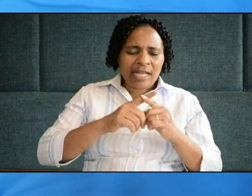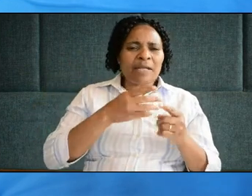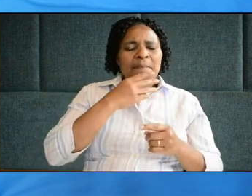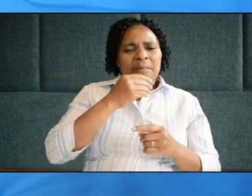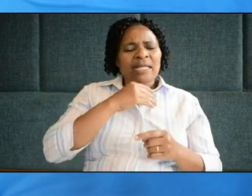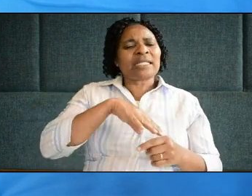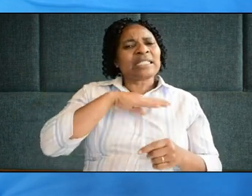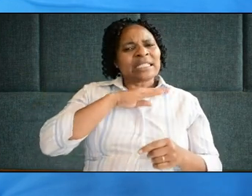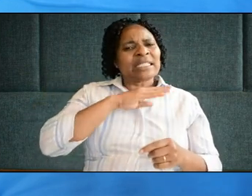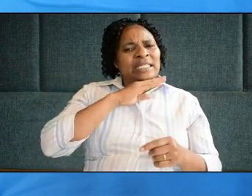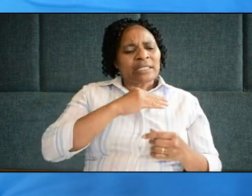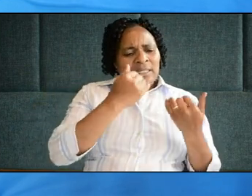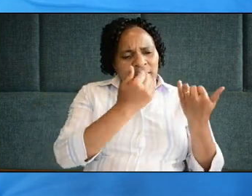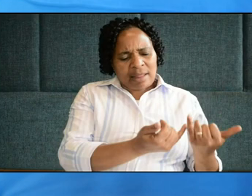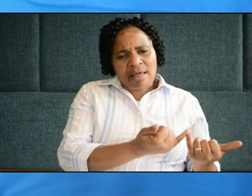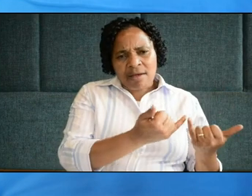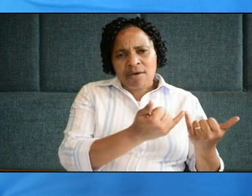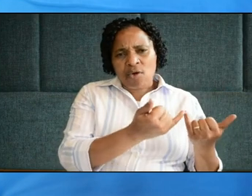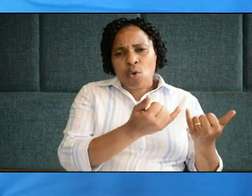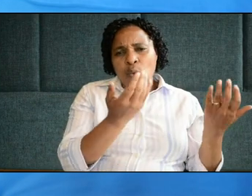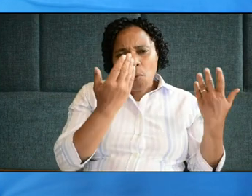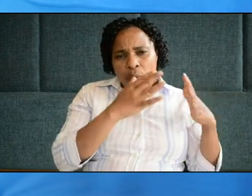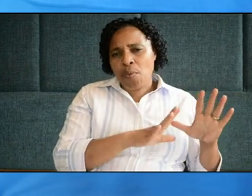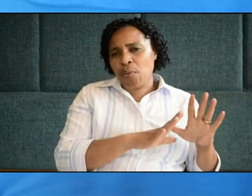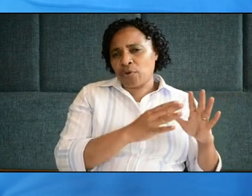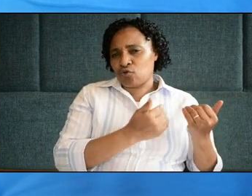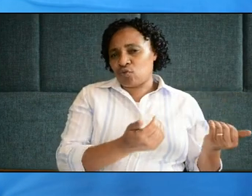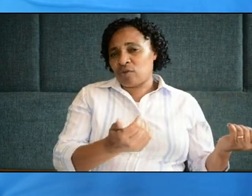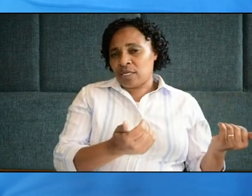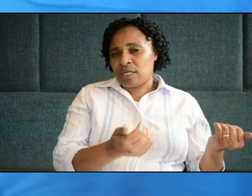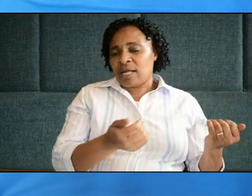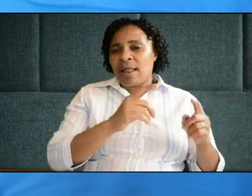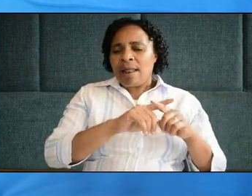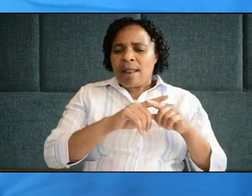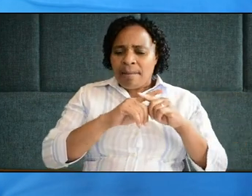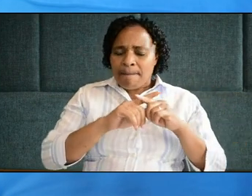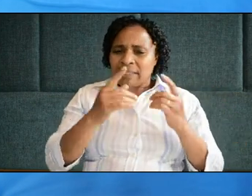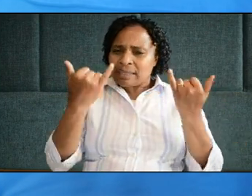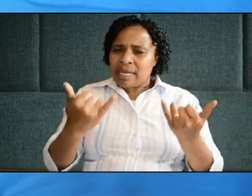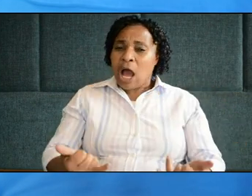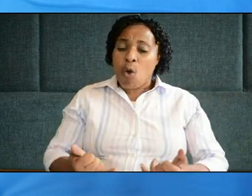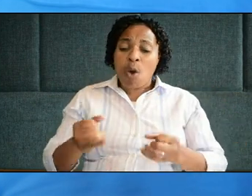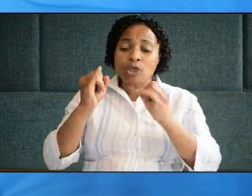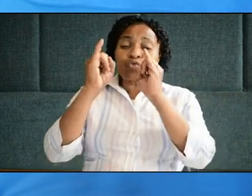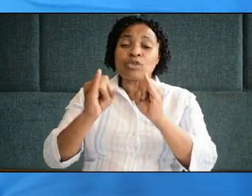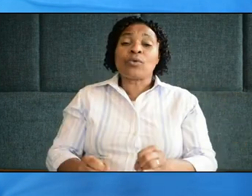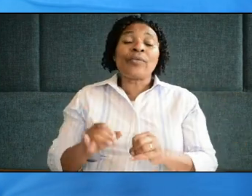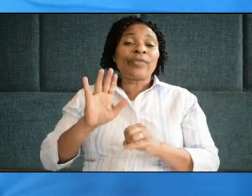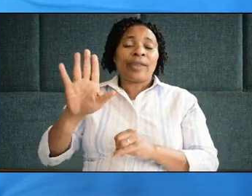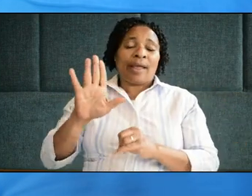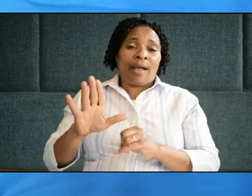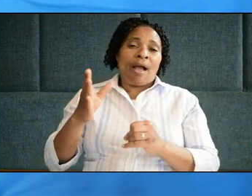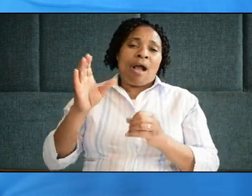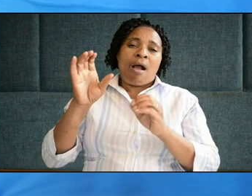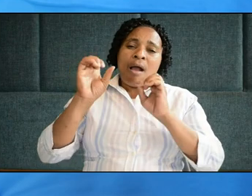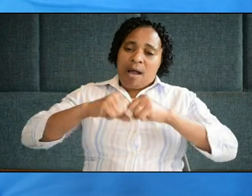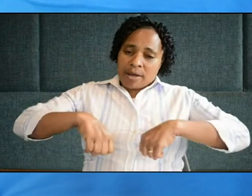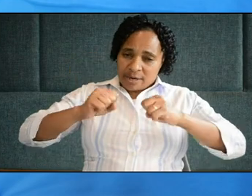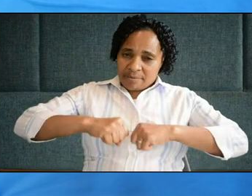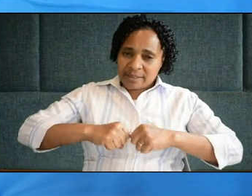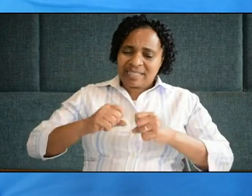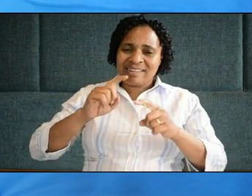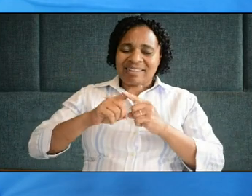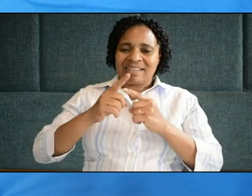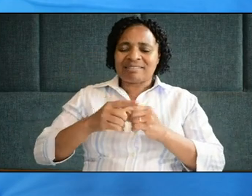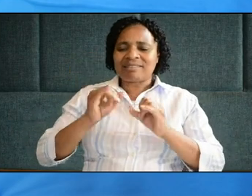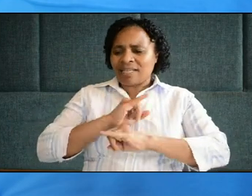had died of the children of Israel. Now they had to renew their covenant. They had to take their cursed thing among them